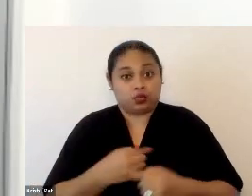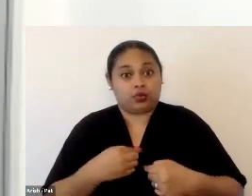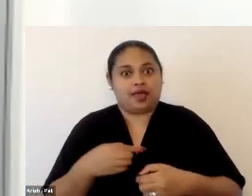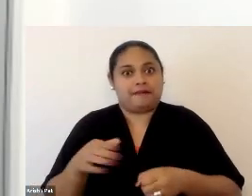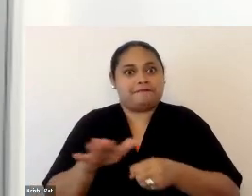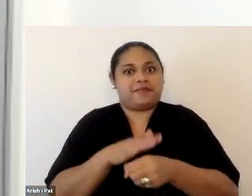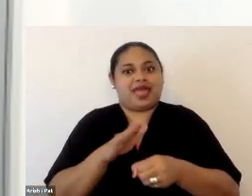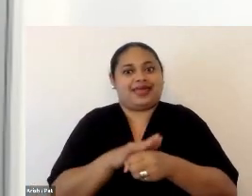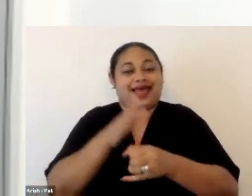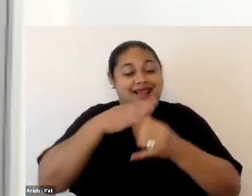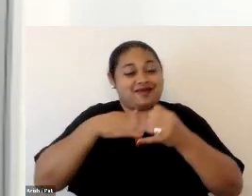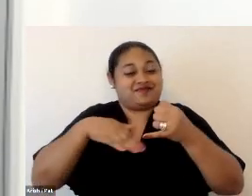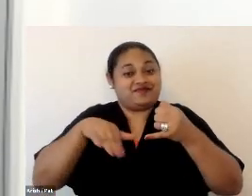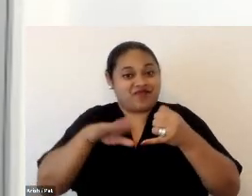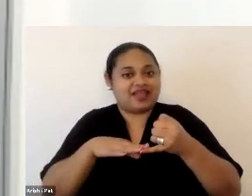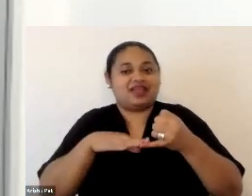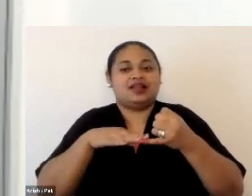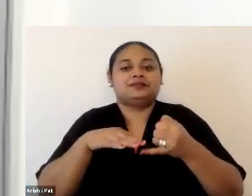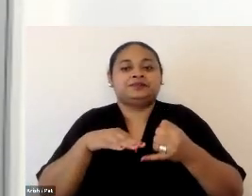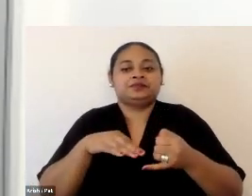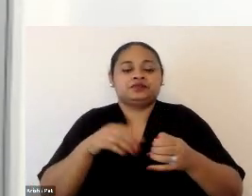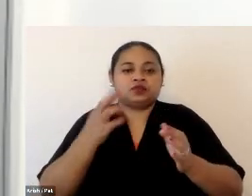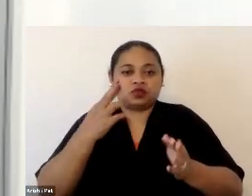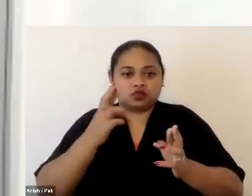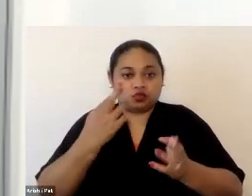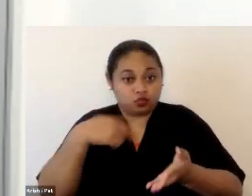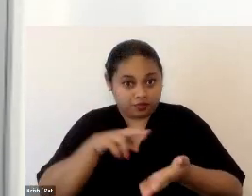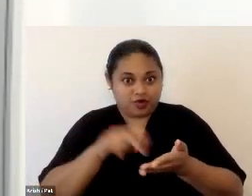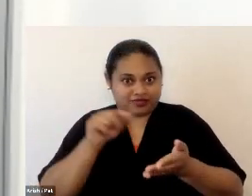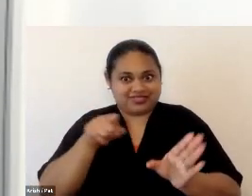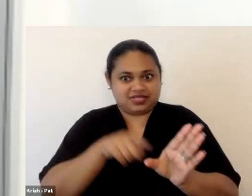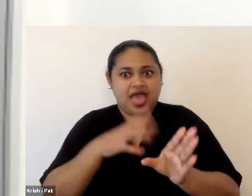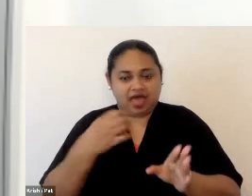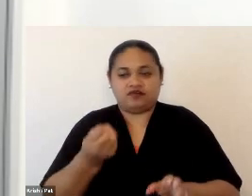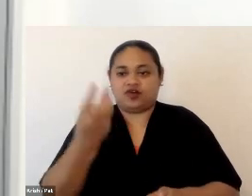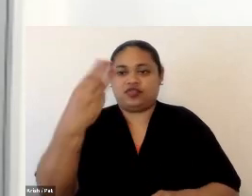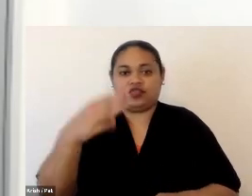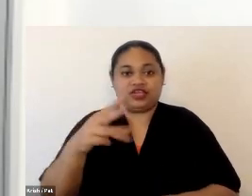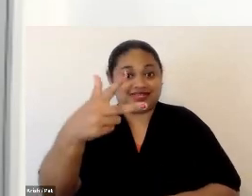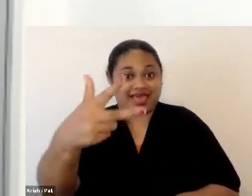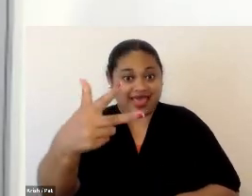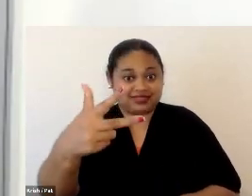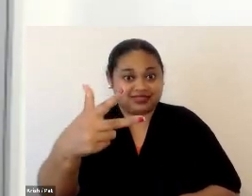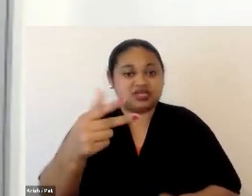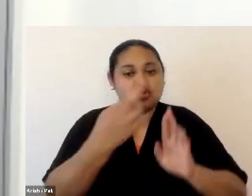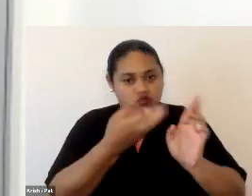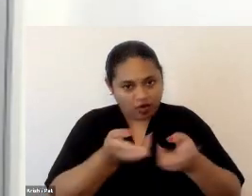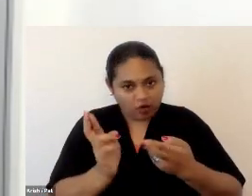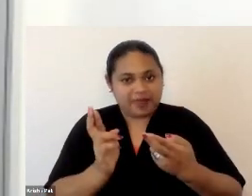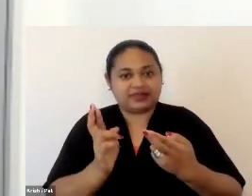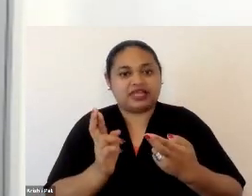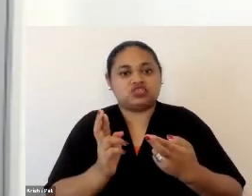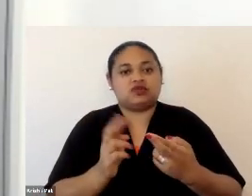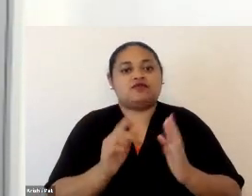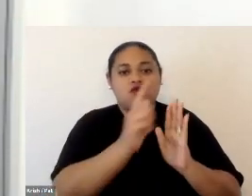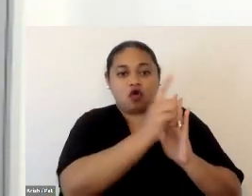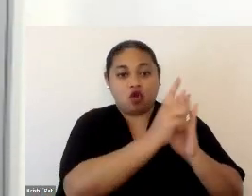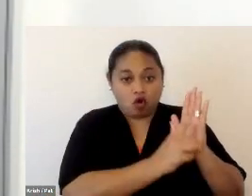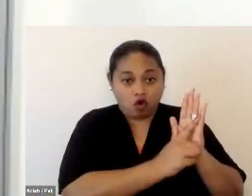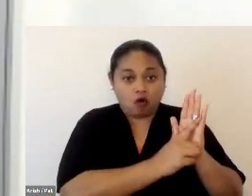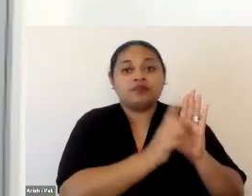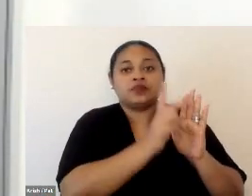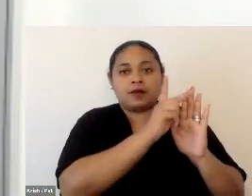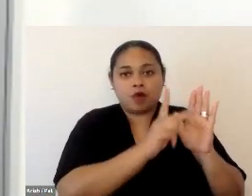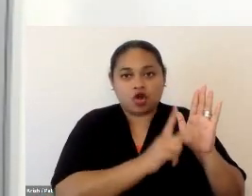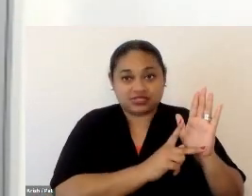a final report this year, which has 38 recommendations for law and policy reform. We provided